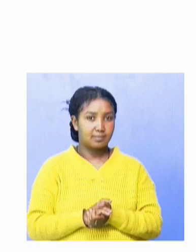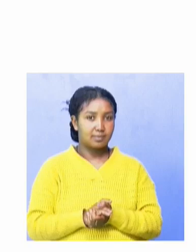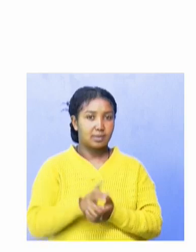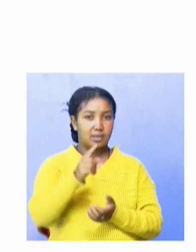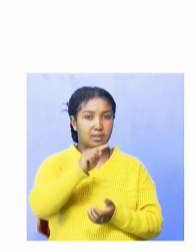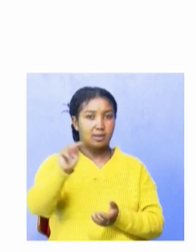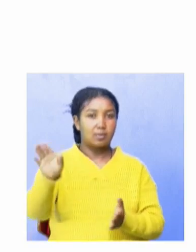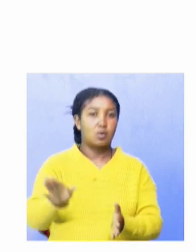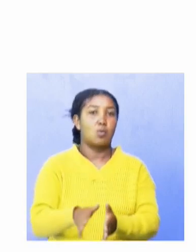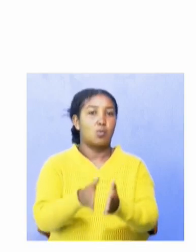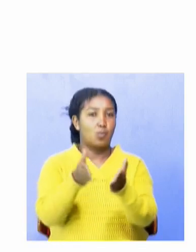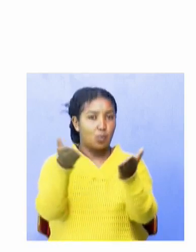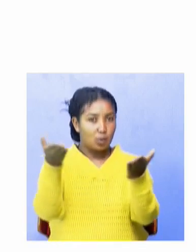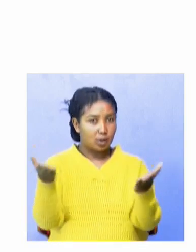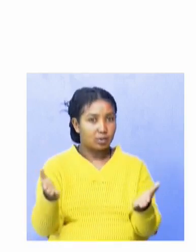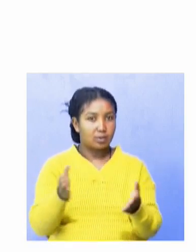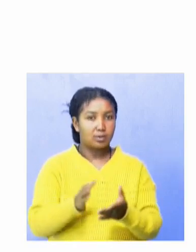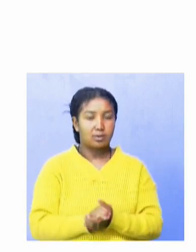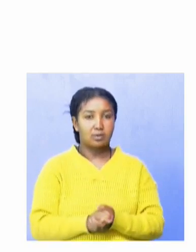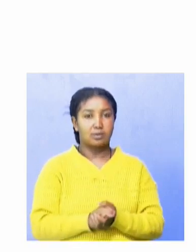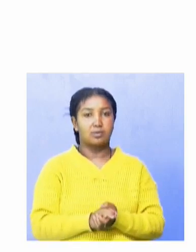their book.